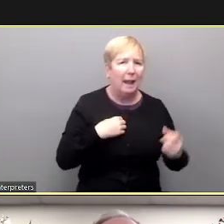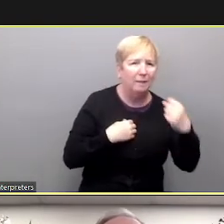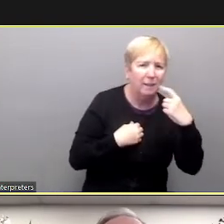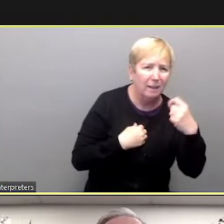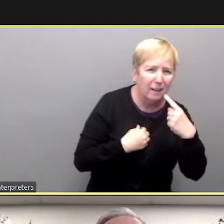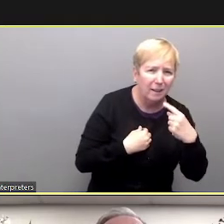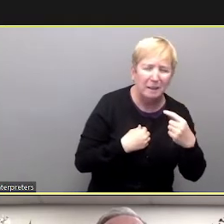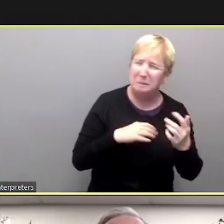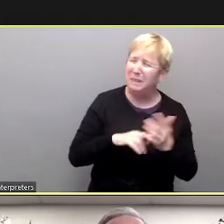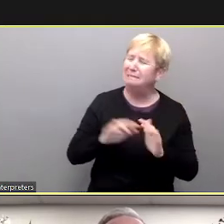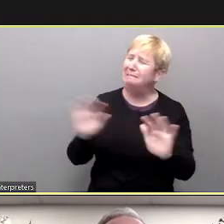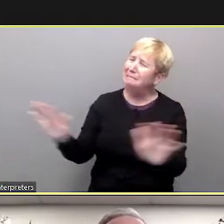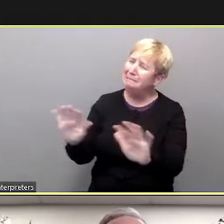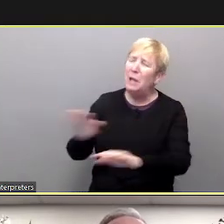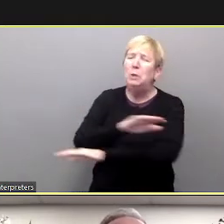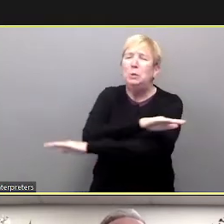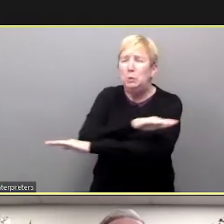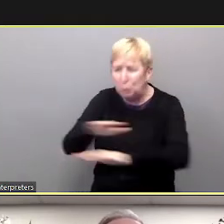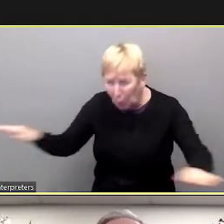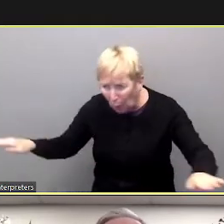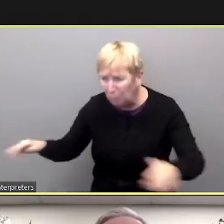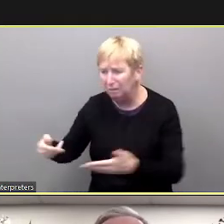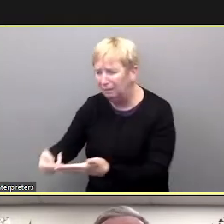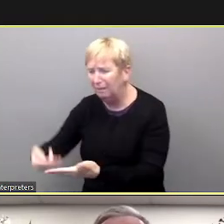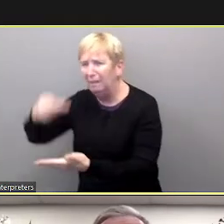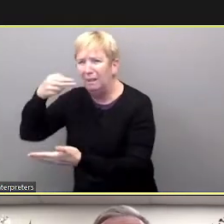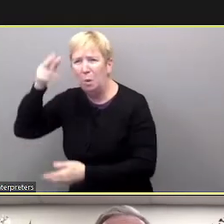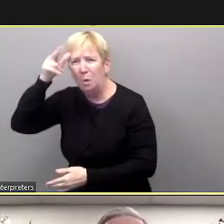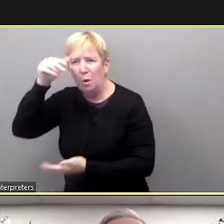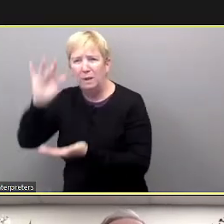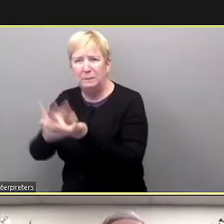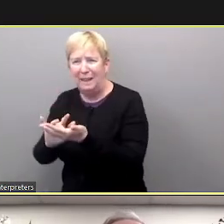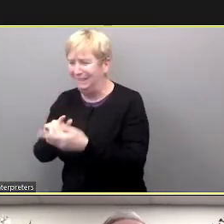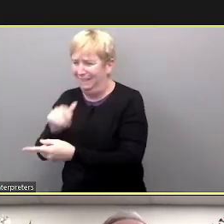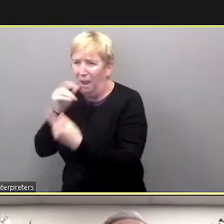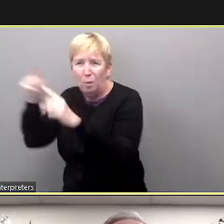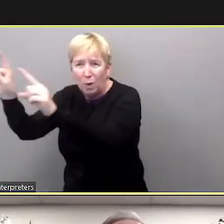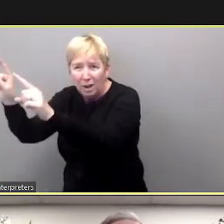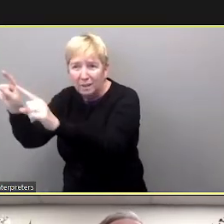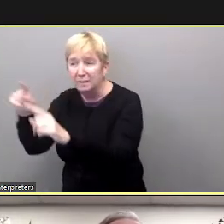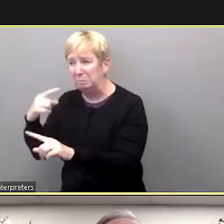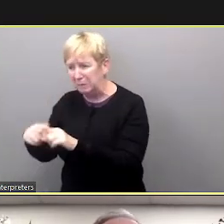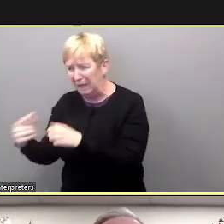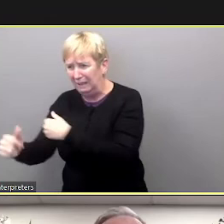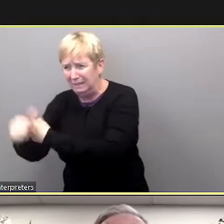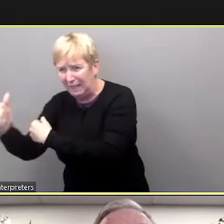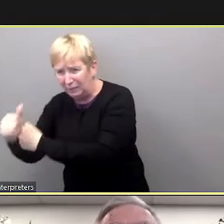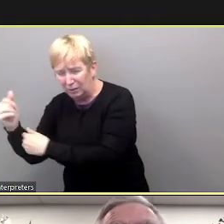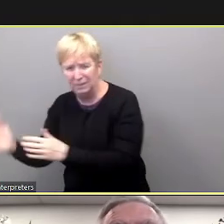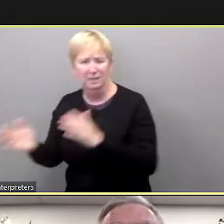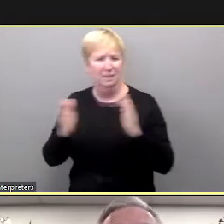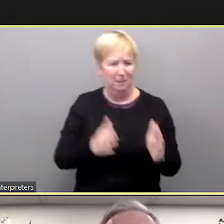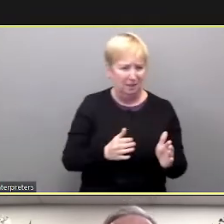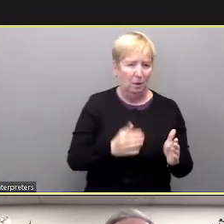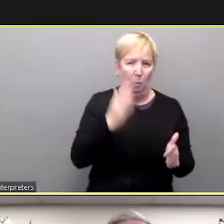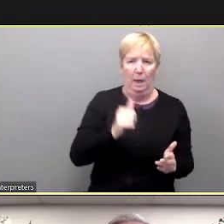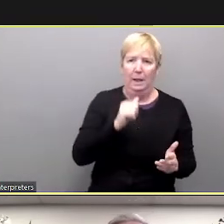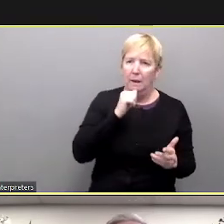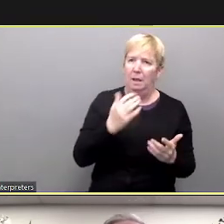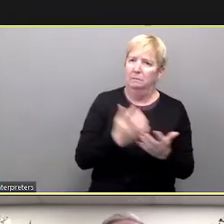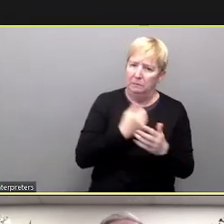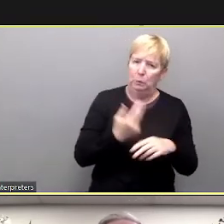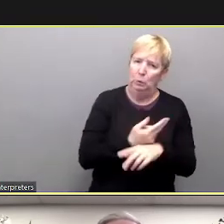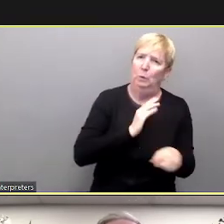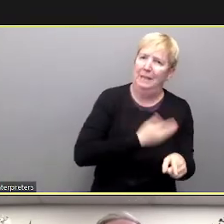please don't take something that doesn't work when you can take something that did. It's like I said a long time ago, it's like